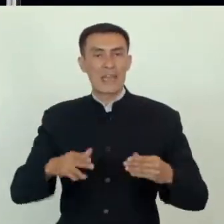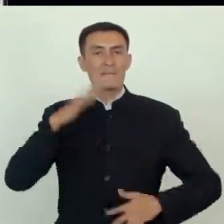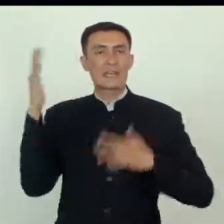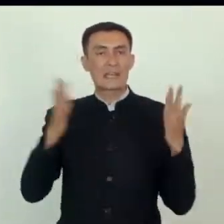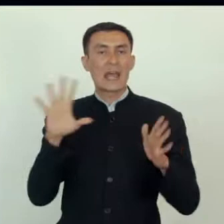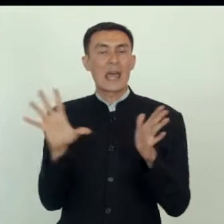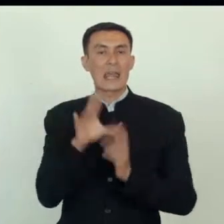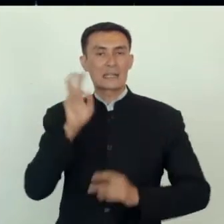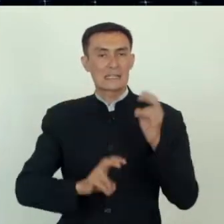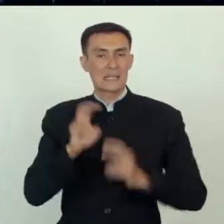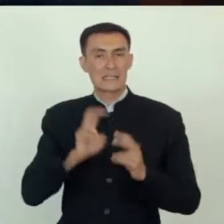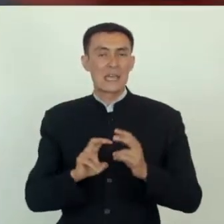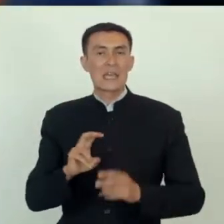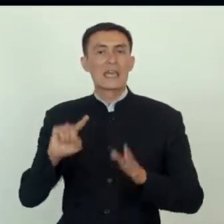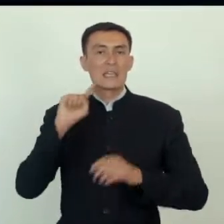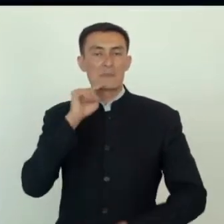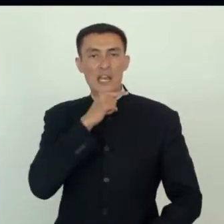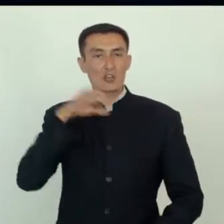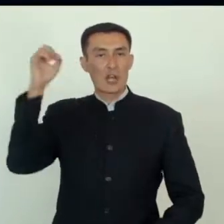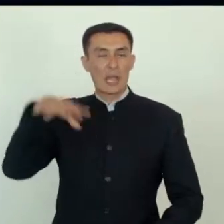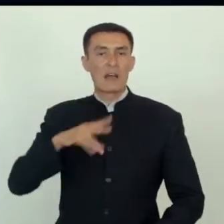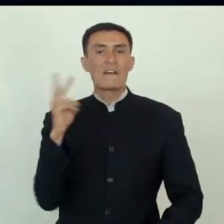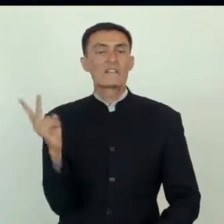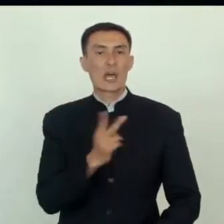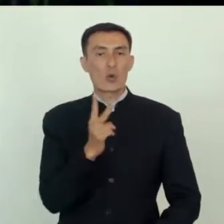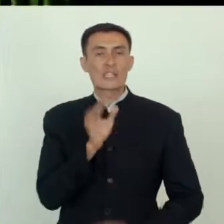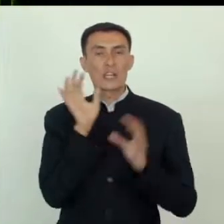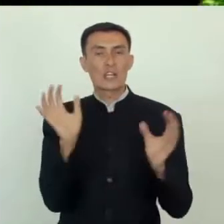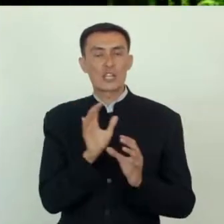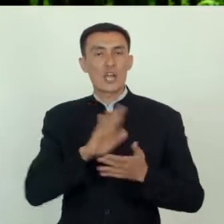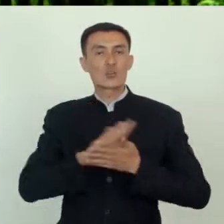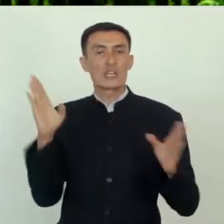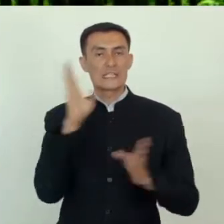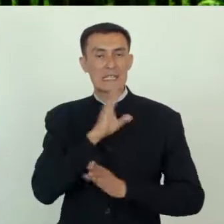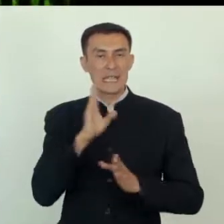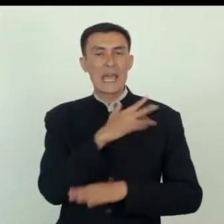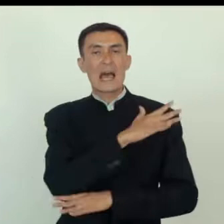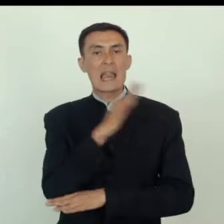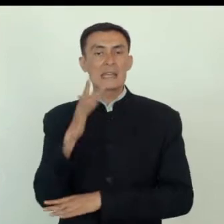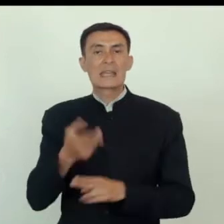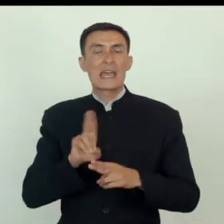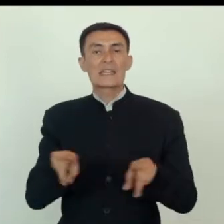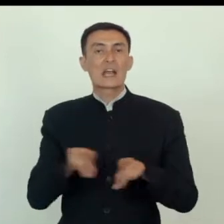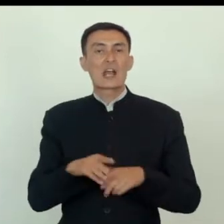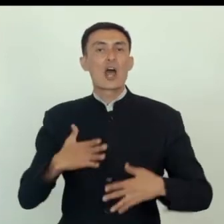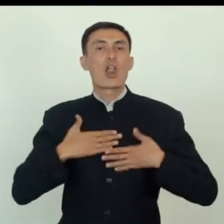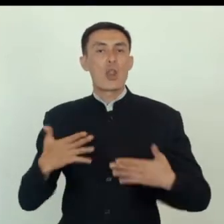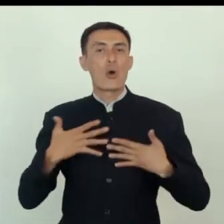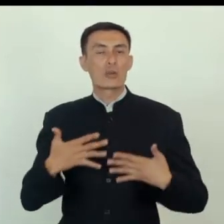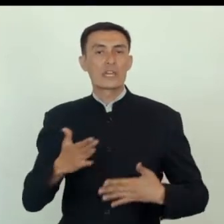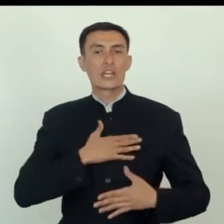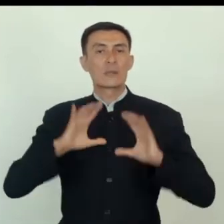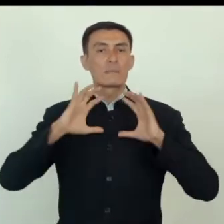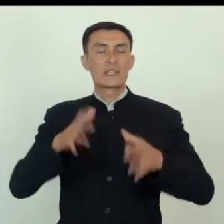lamps intensively. The second is environmental protection. The forest is called the lungs of our planet, but to